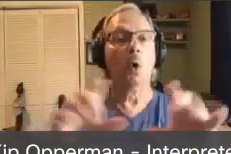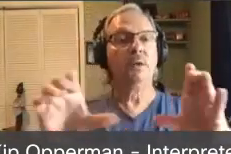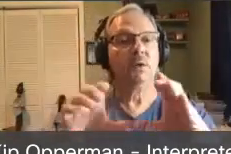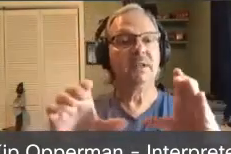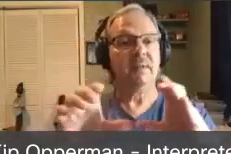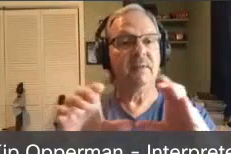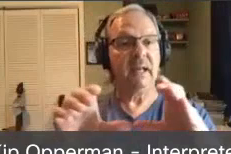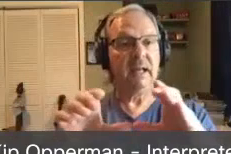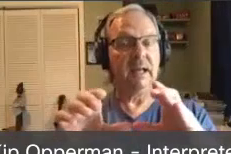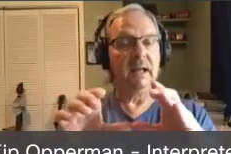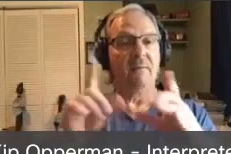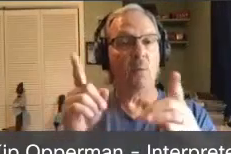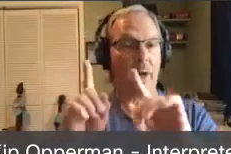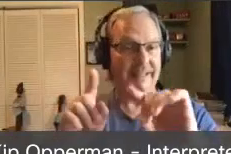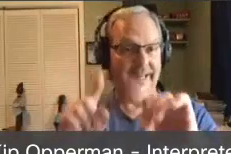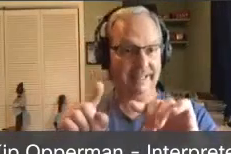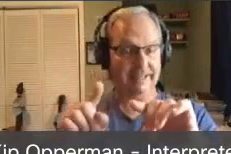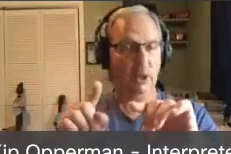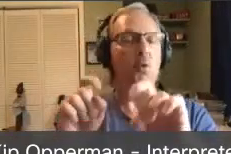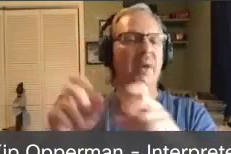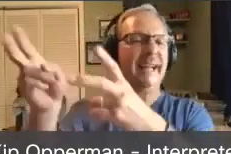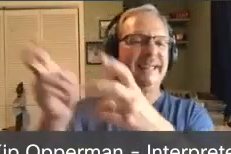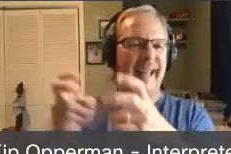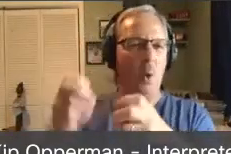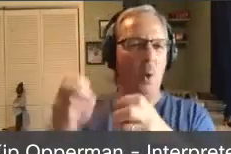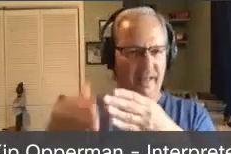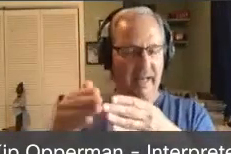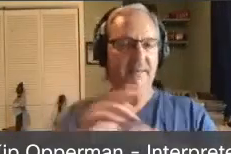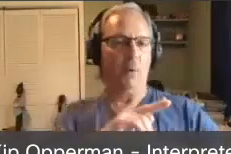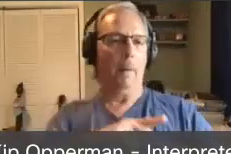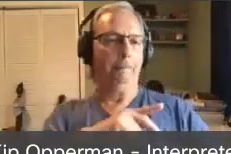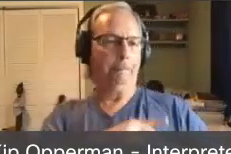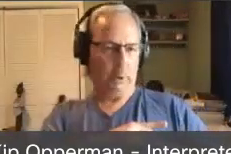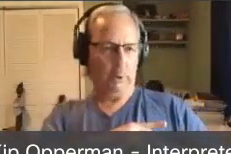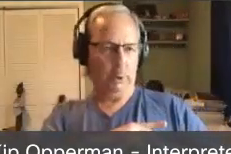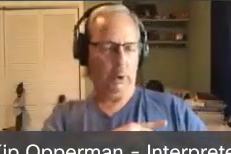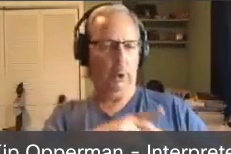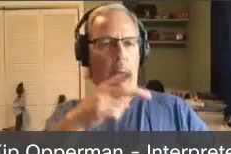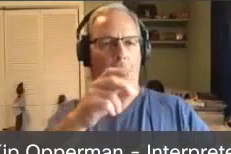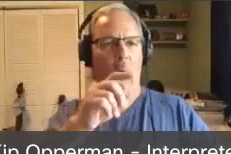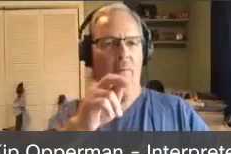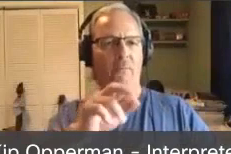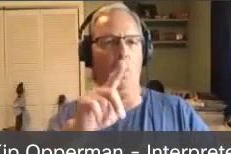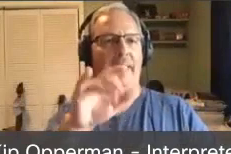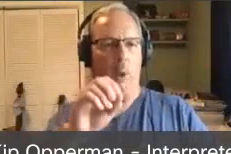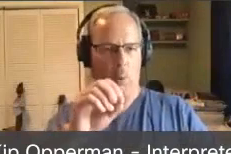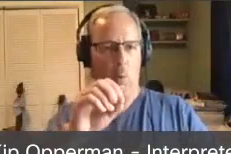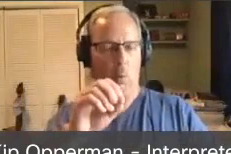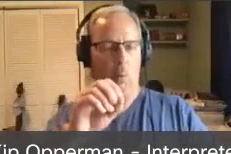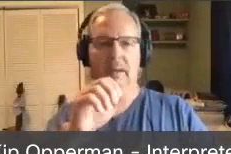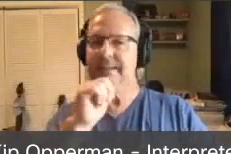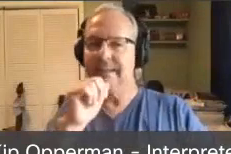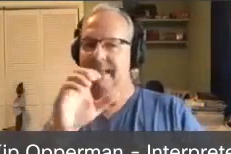end of the event. And please note, however, that this is for personal portfolio use only. It is not for CEU credits.